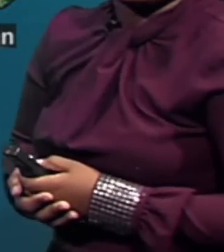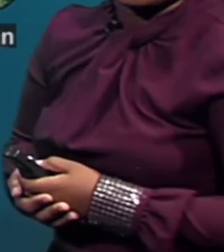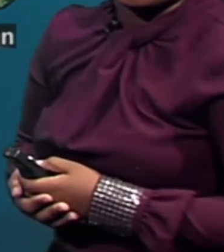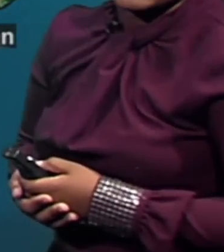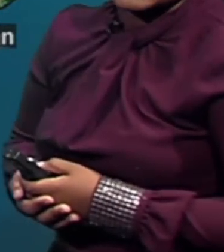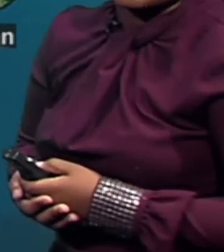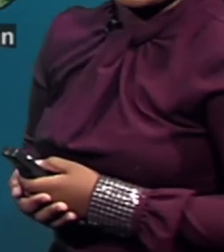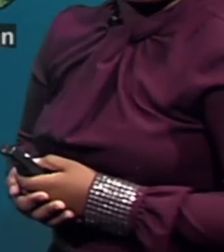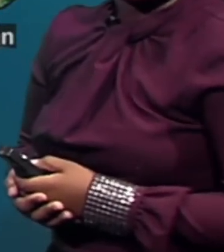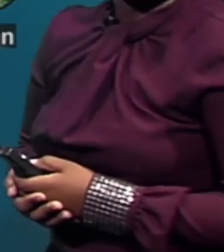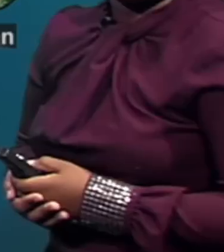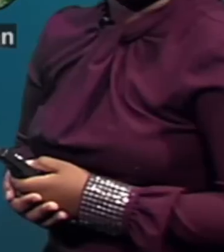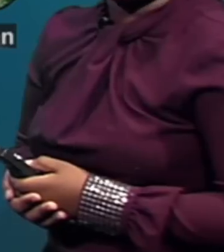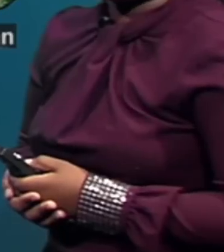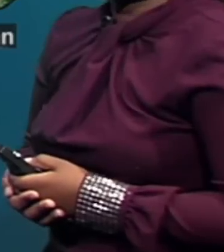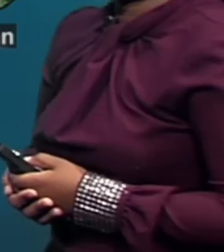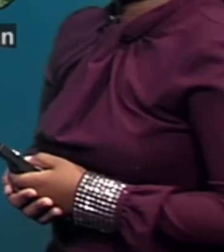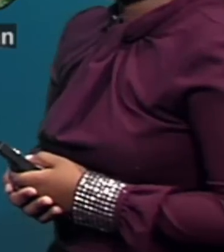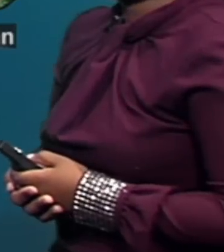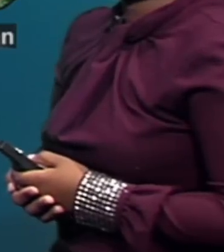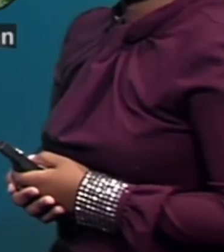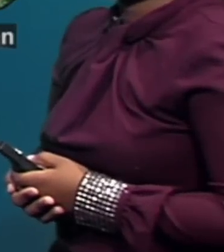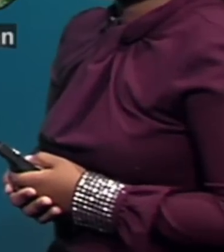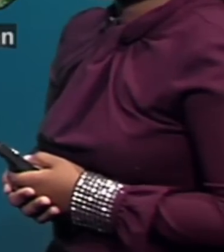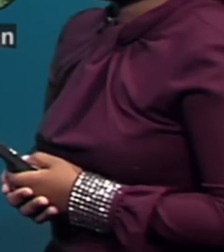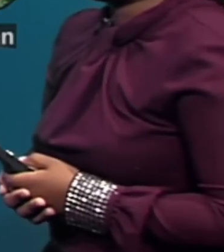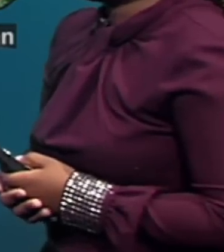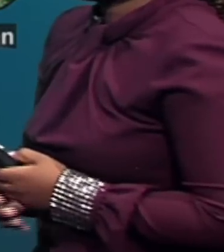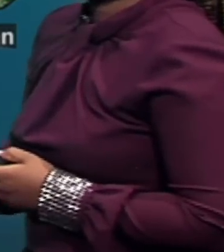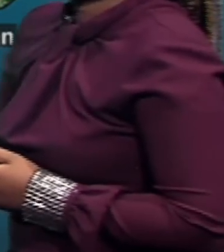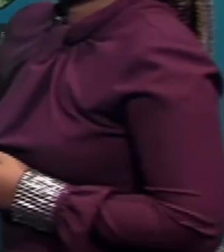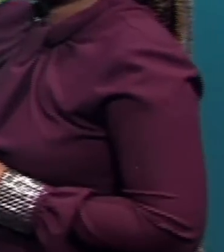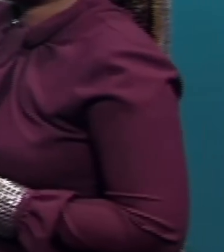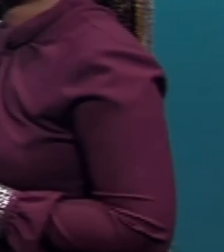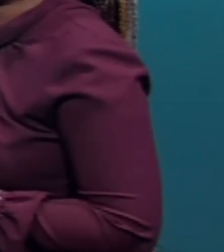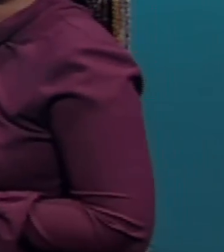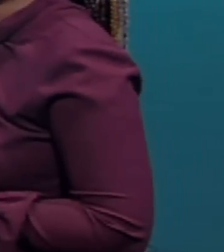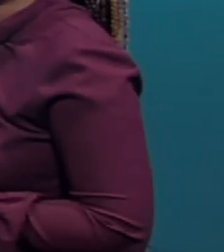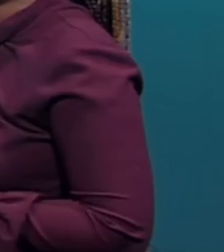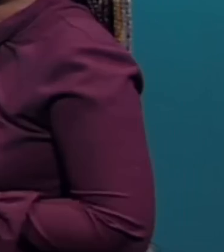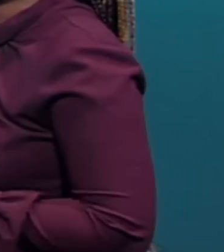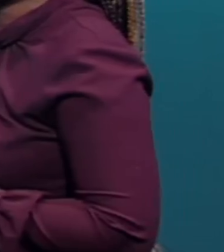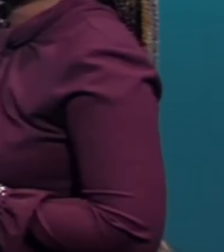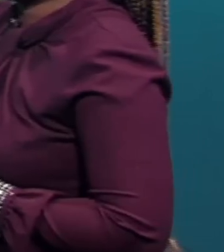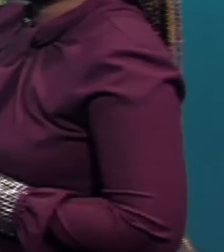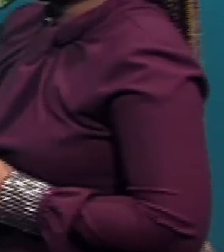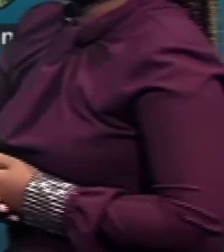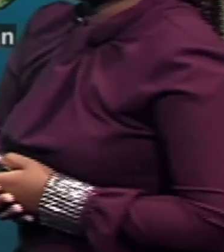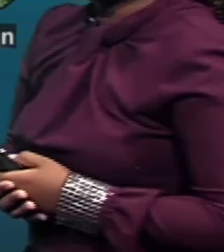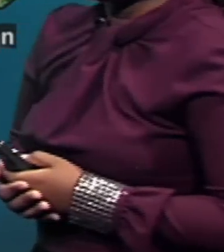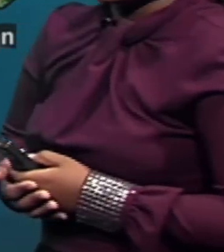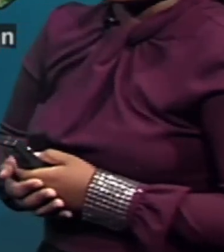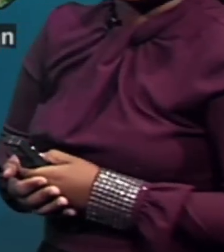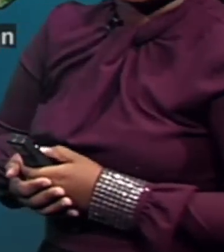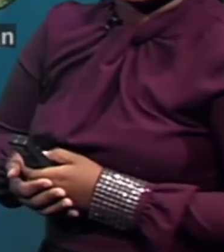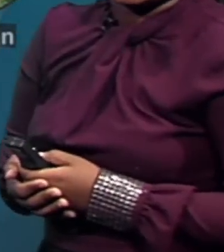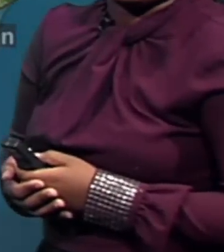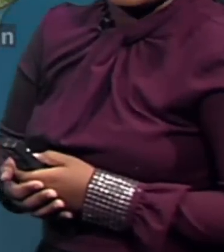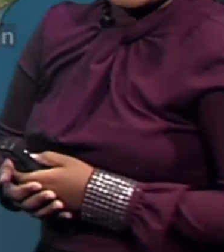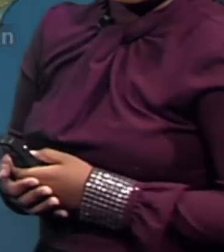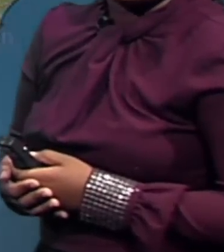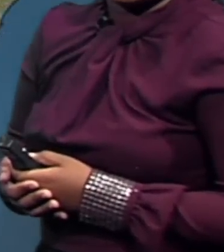ralala diprovince mme re lebelela motsatsing la ka moso teng dipula tseo tsa matlakadibe di a tswelela ka kwa province ya ka kwa Northern Cape ga mmogo le province ya